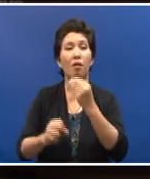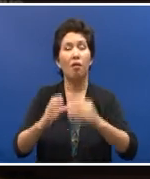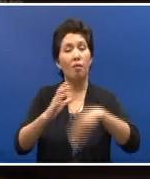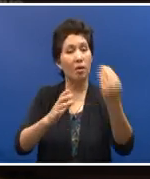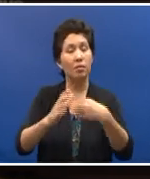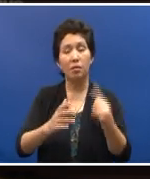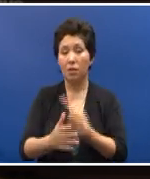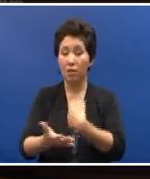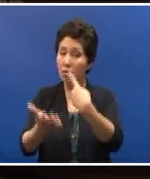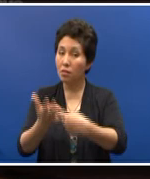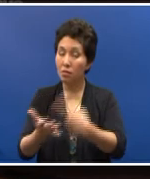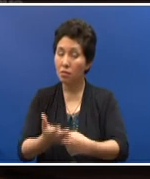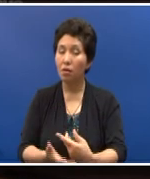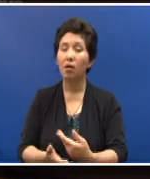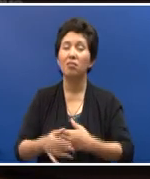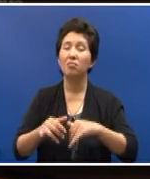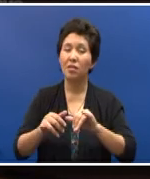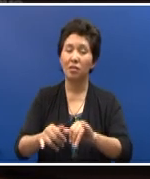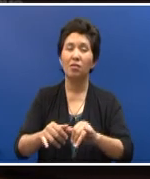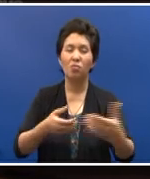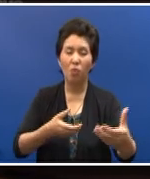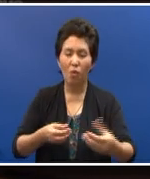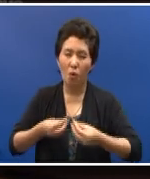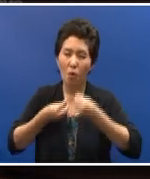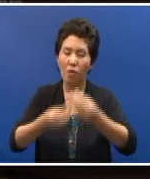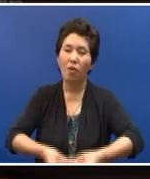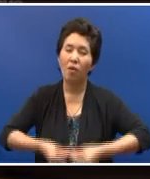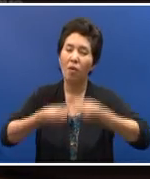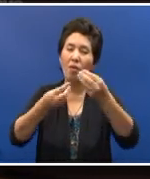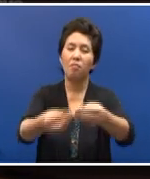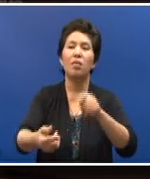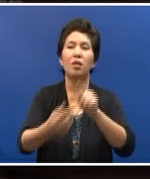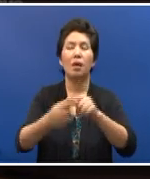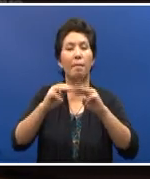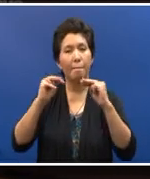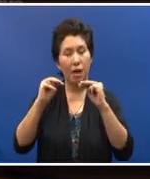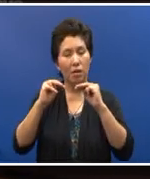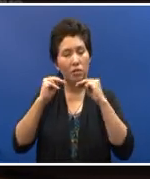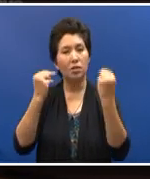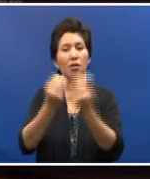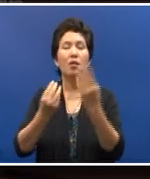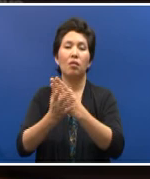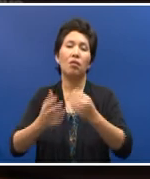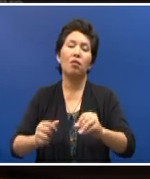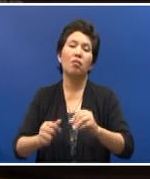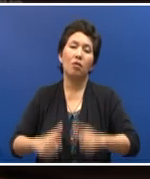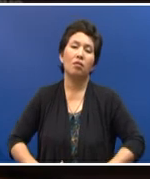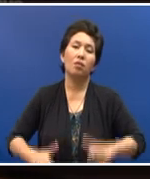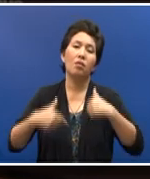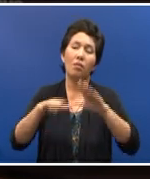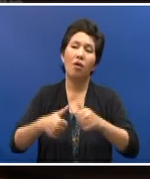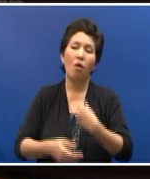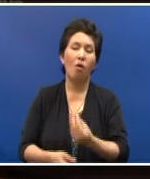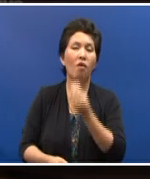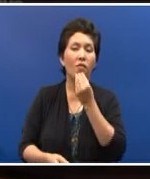have discussed so far have contributed much to the society's survival. Okay, so we have discussed just now how food